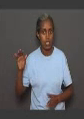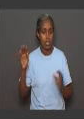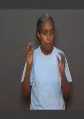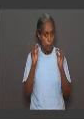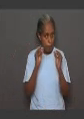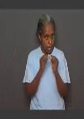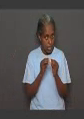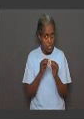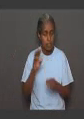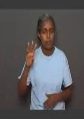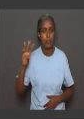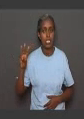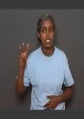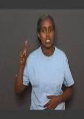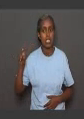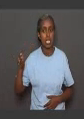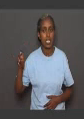5xy plus